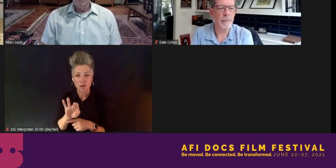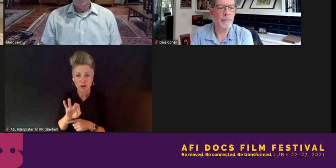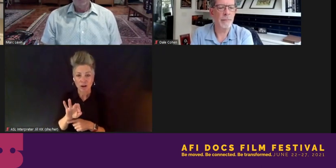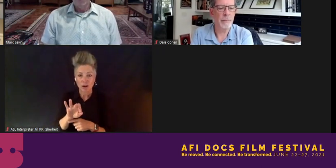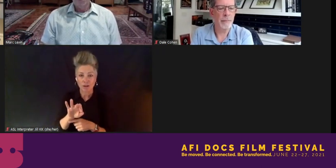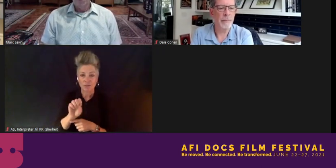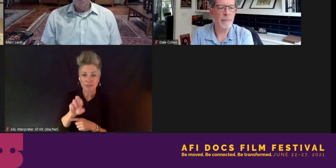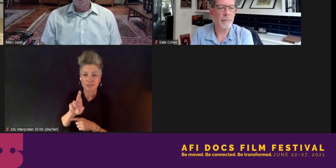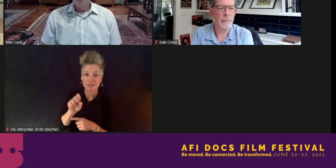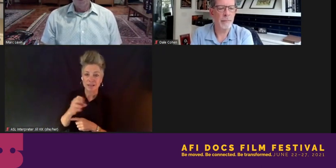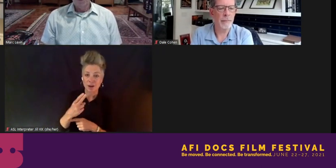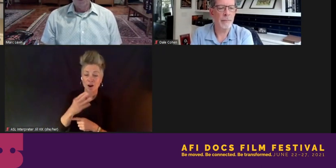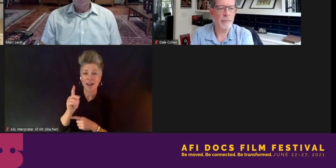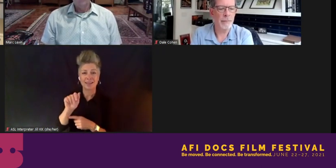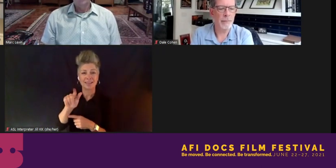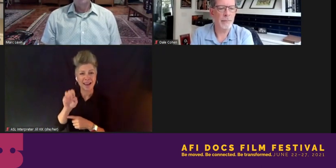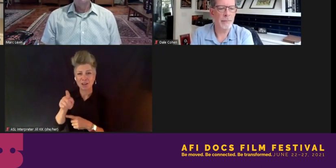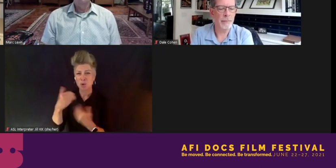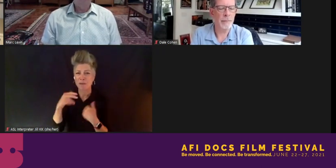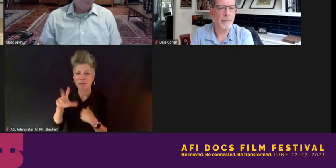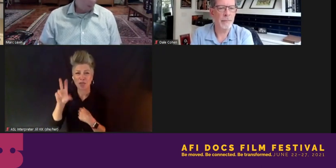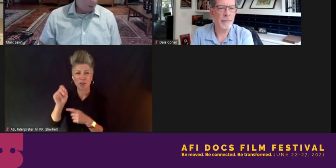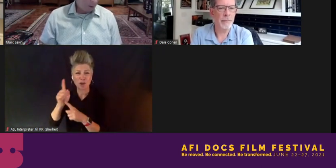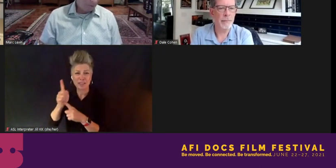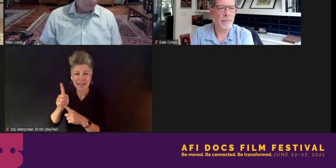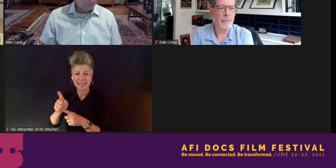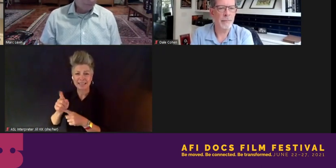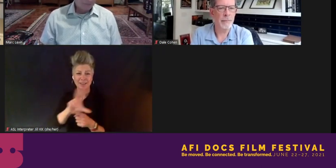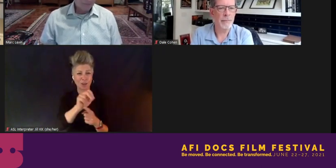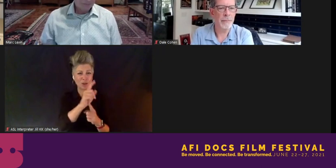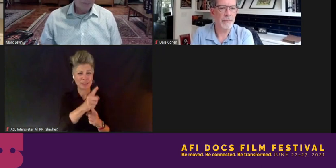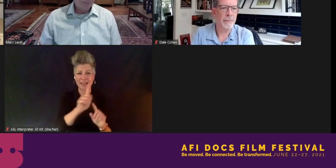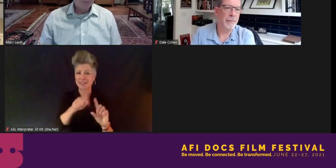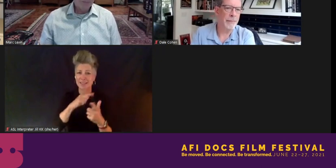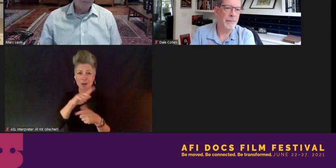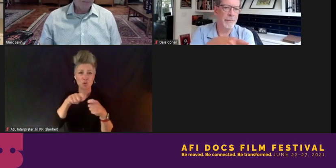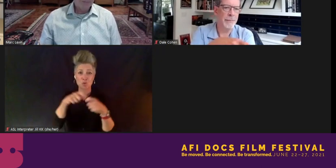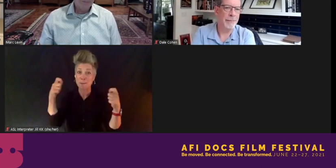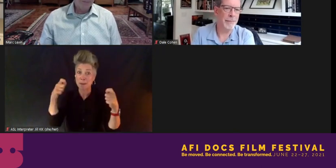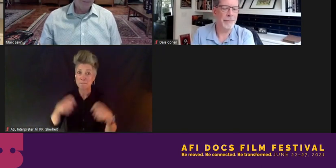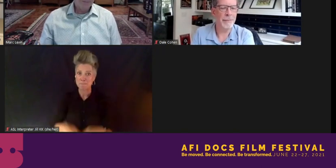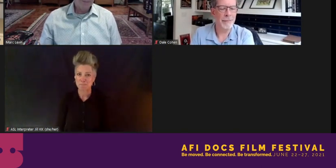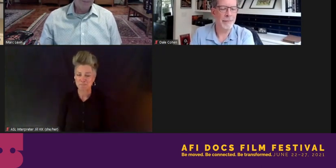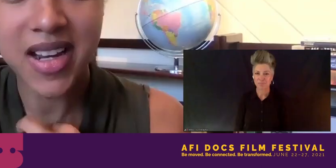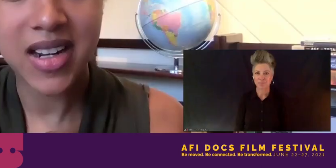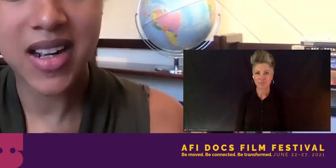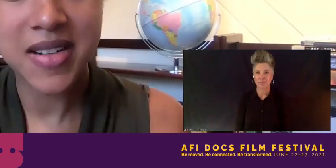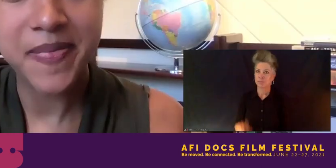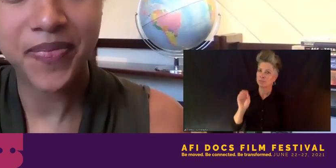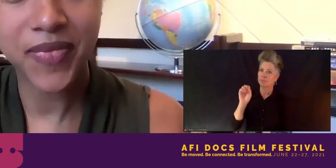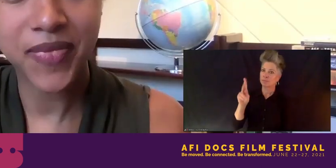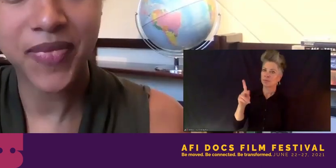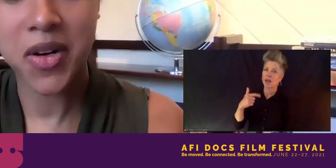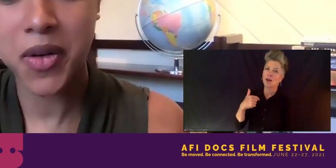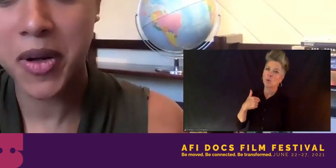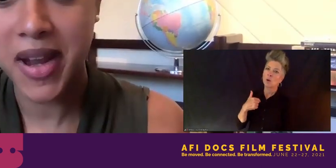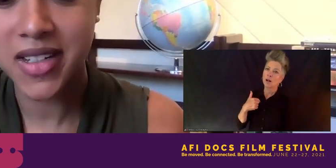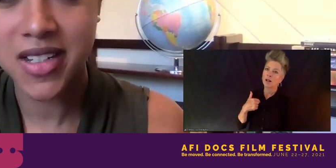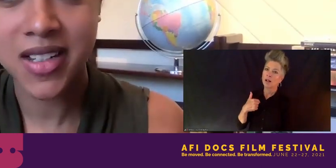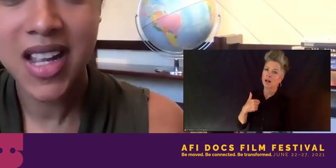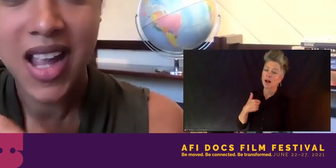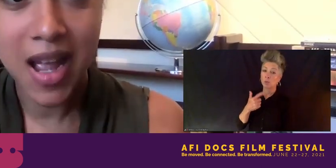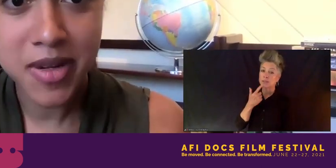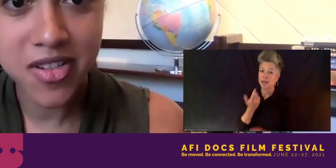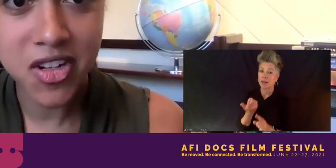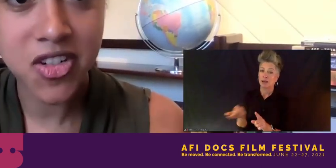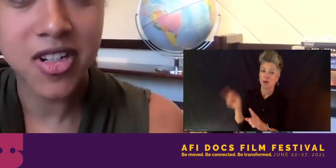unfortunately you have 30 seconds each and then, and then we'll wrap up. Right. Um, well, I would just say, um, you know, going back